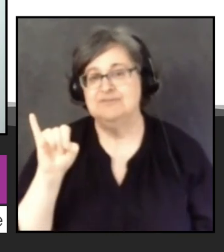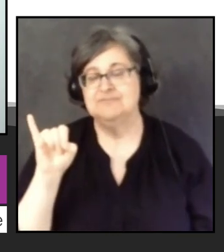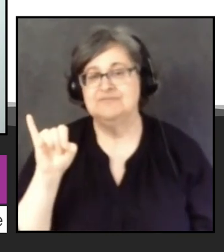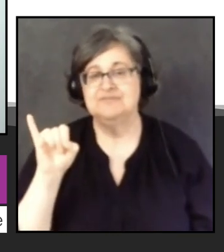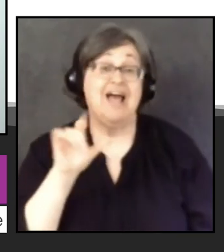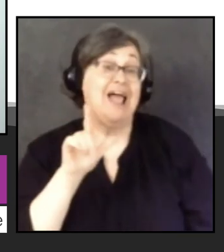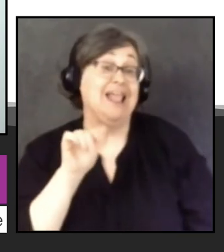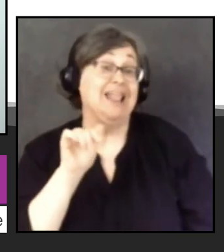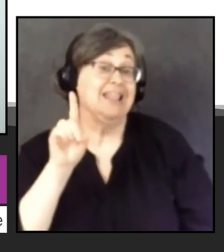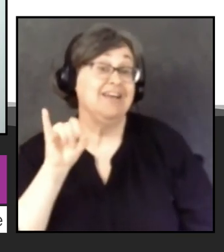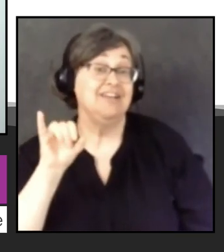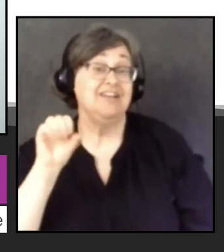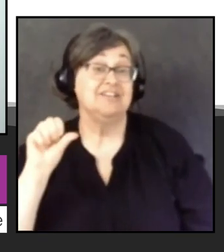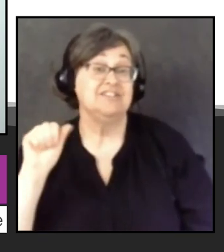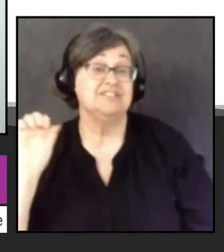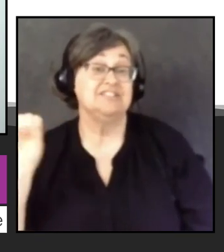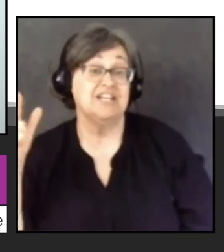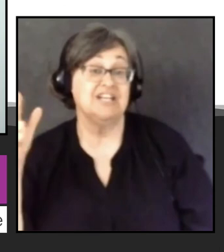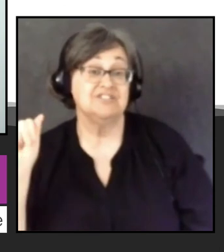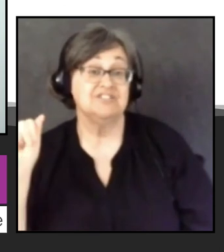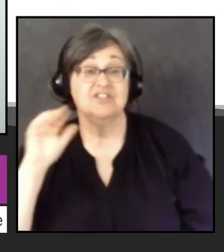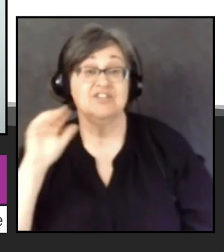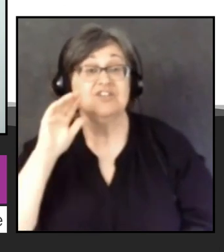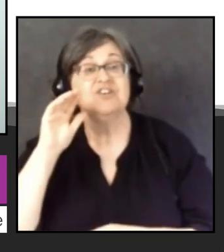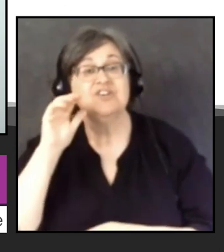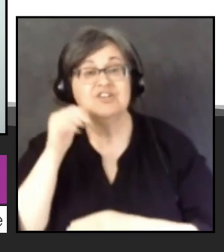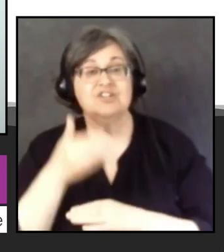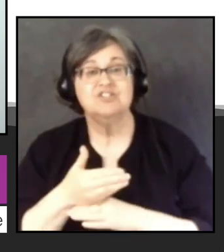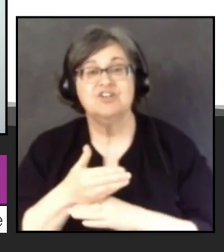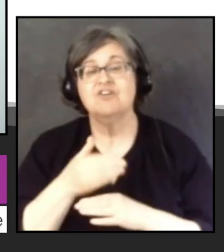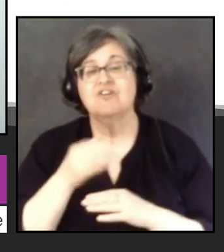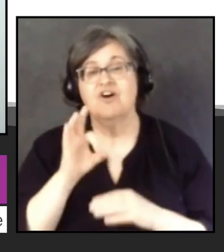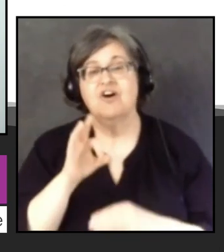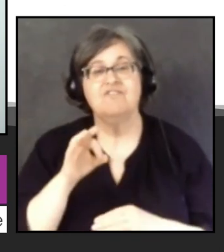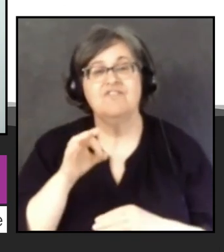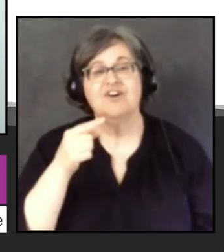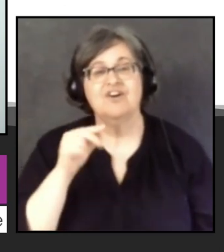Lady Sasha, the daughter of Gorgeous Jones and others.